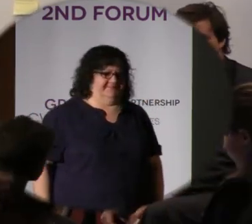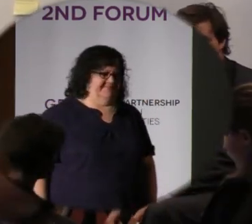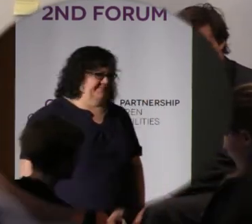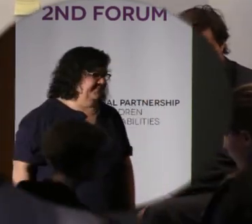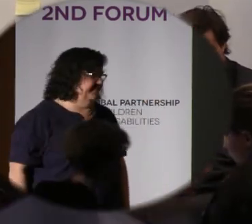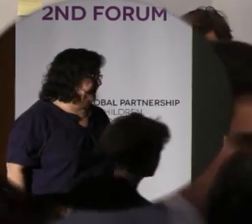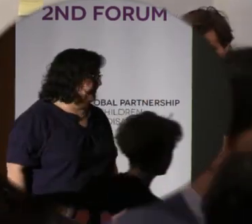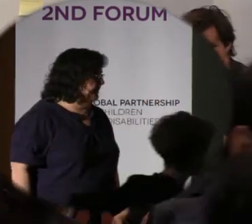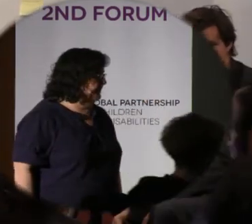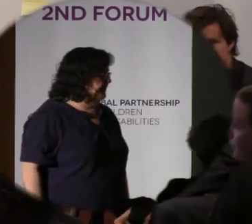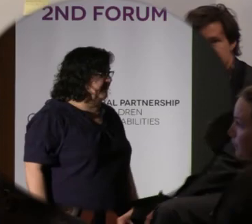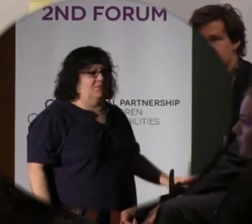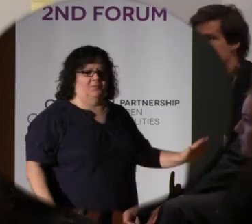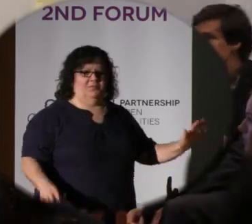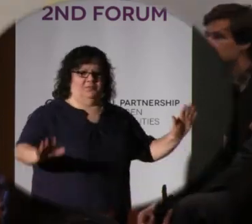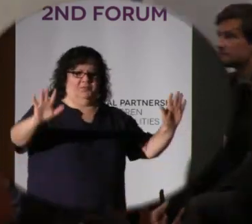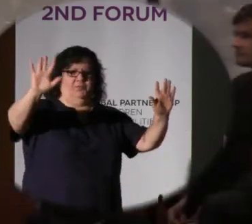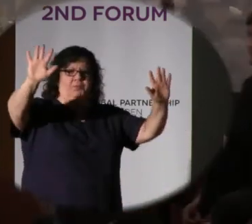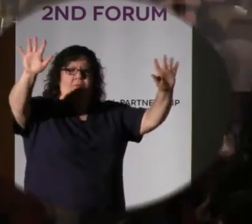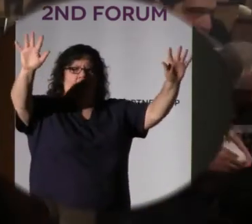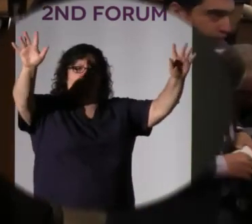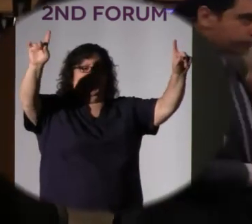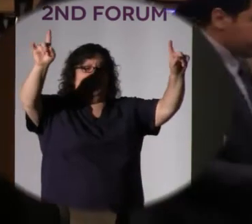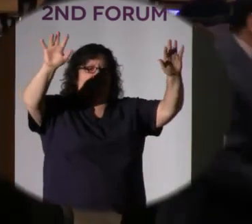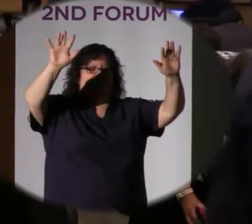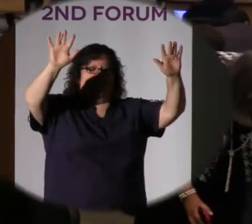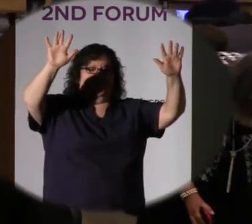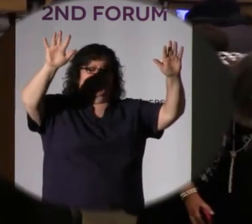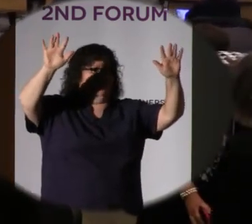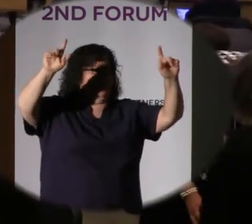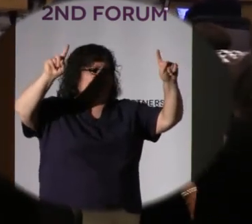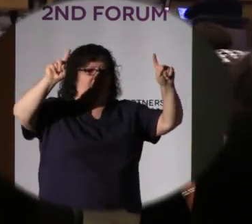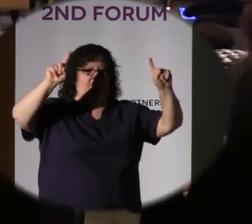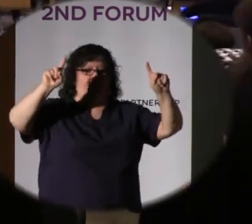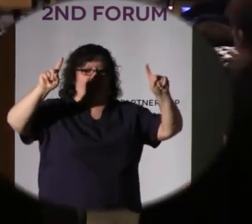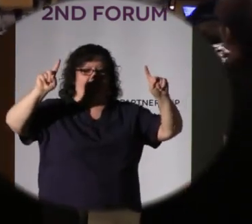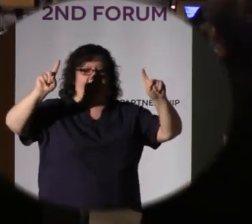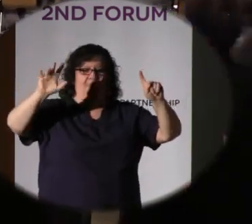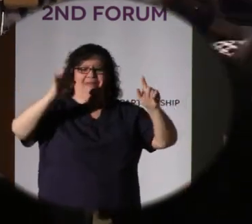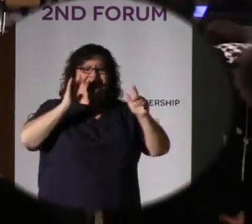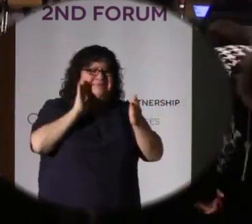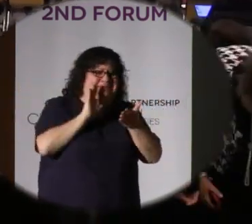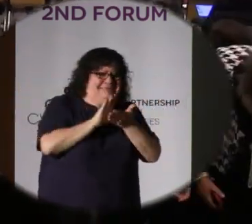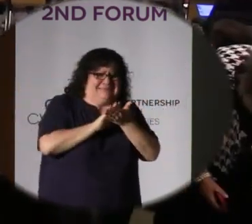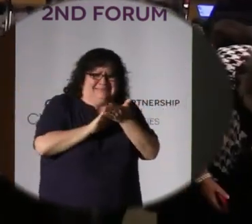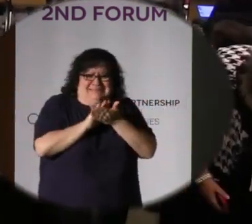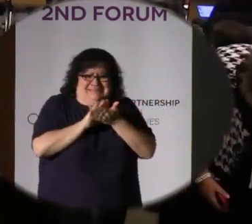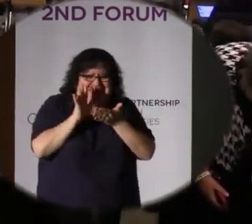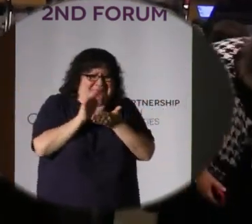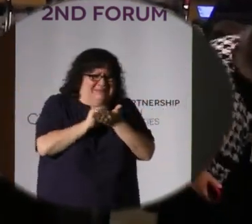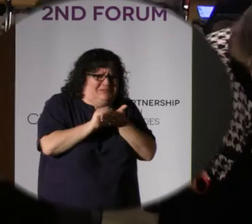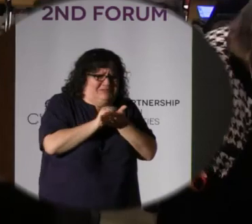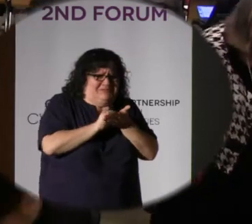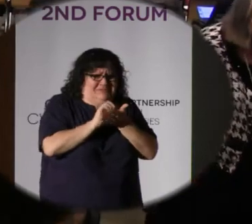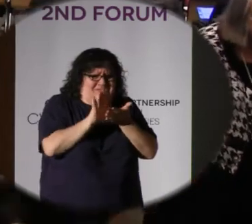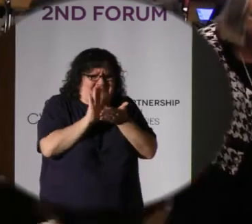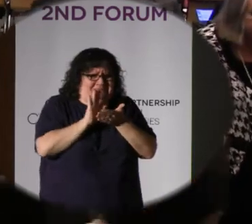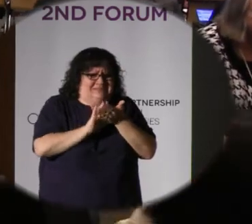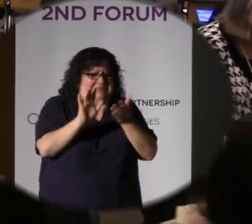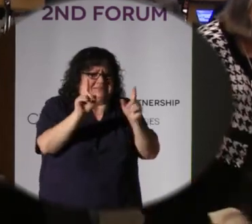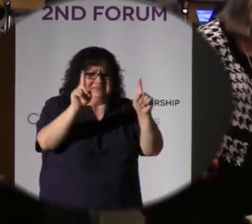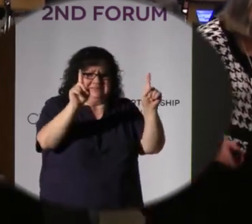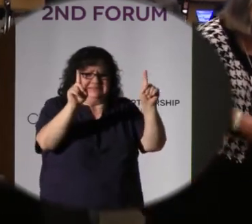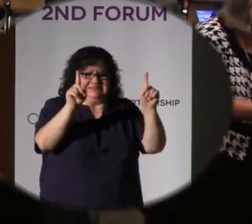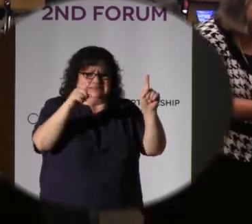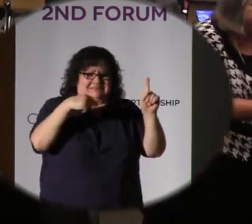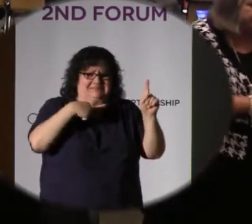Yeah. We will, hello? Sorry, I'm reminded